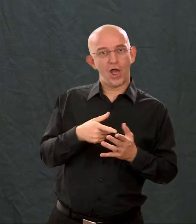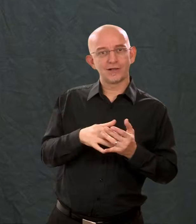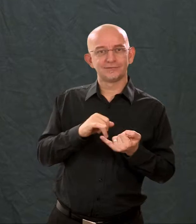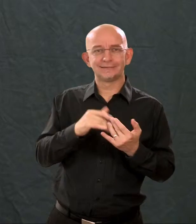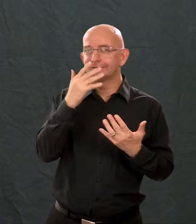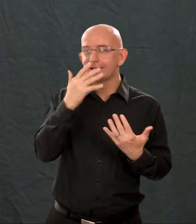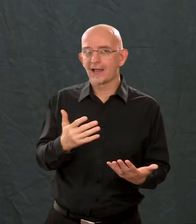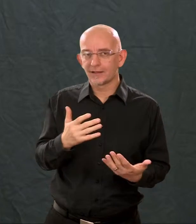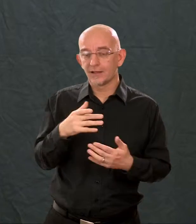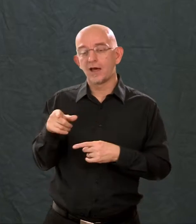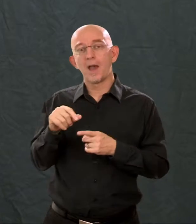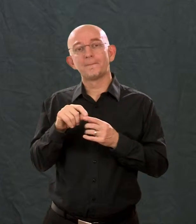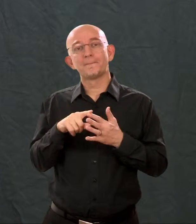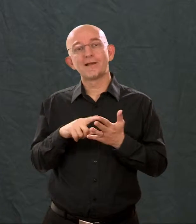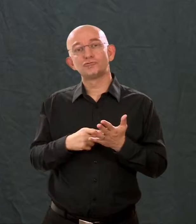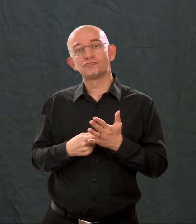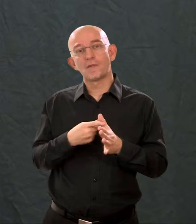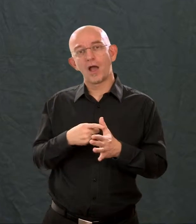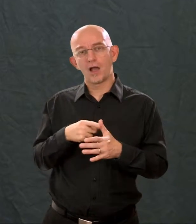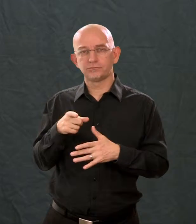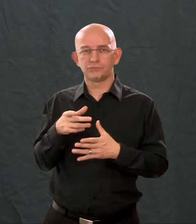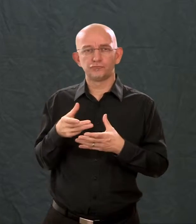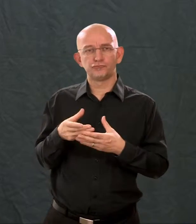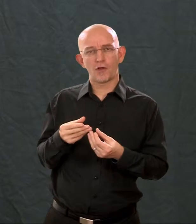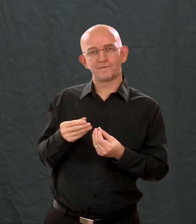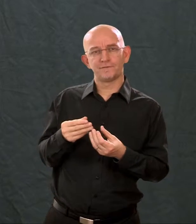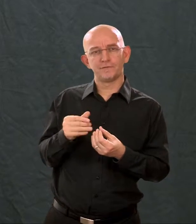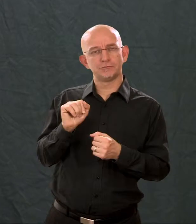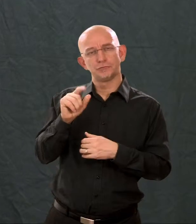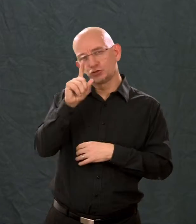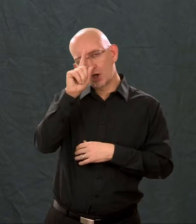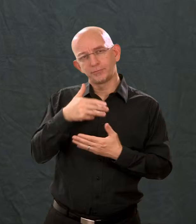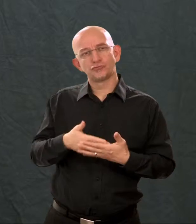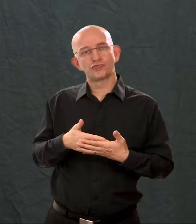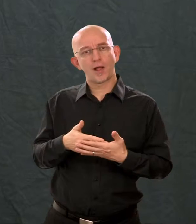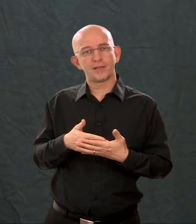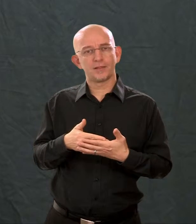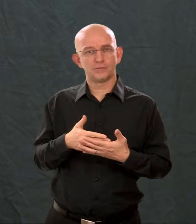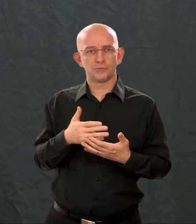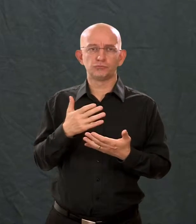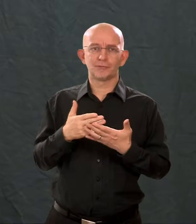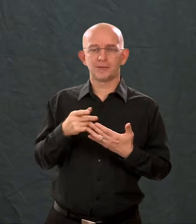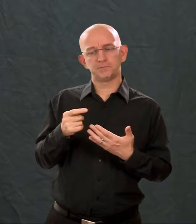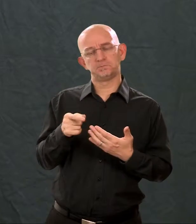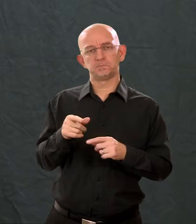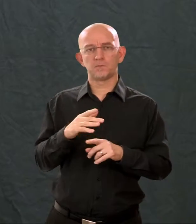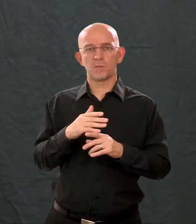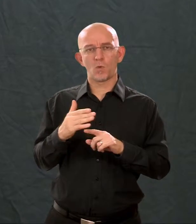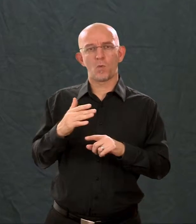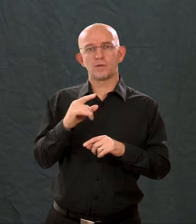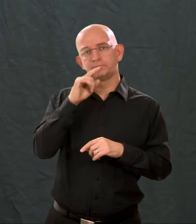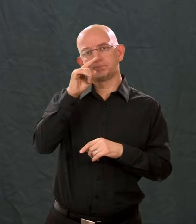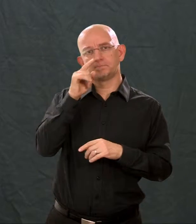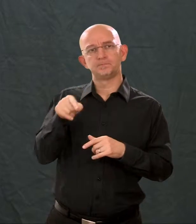then Petra, who was a very pretty sort of German doll. She was sort of the